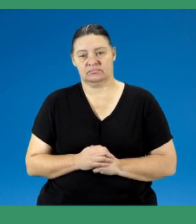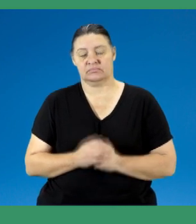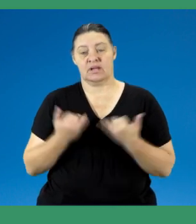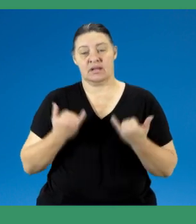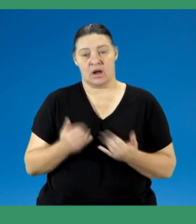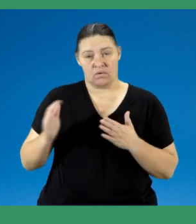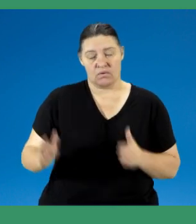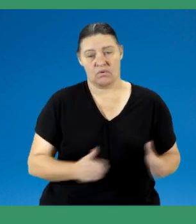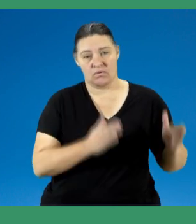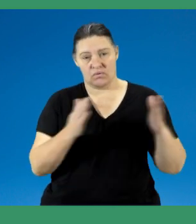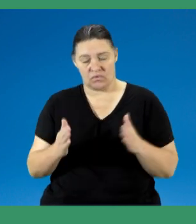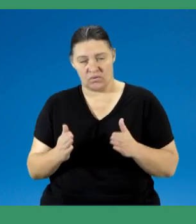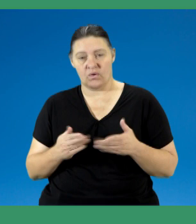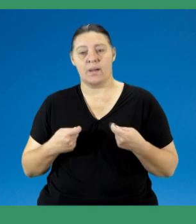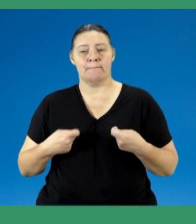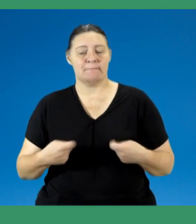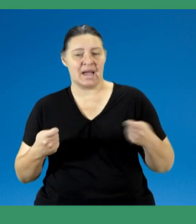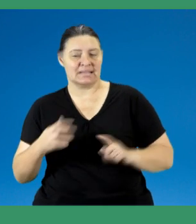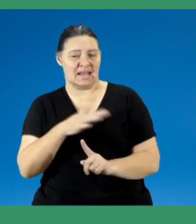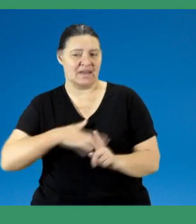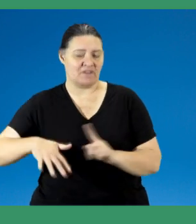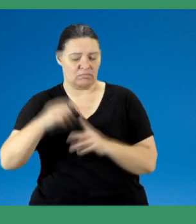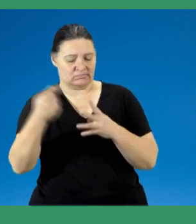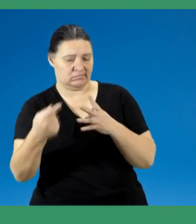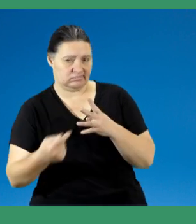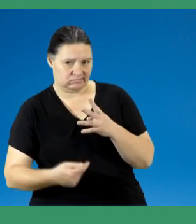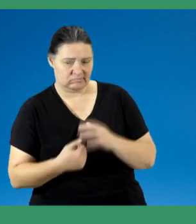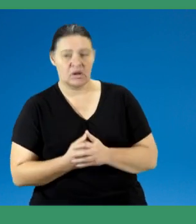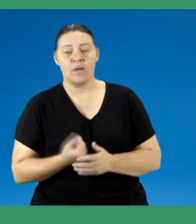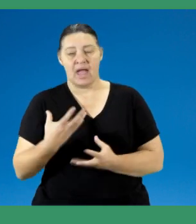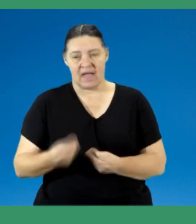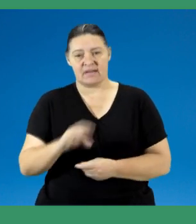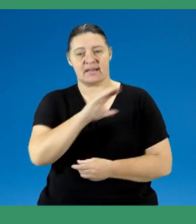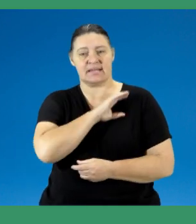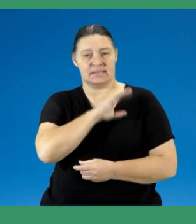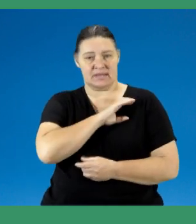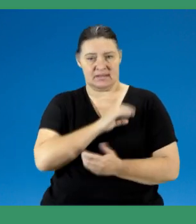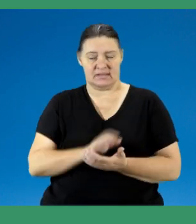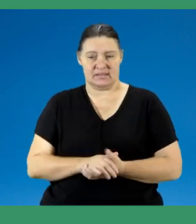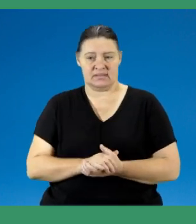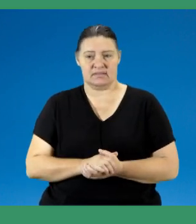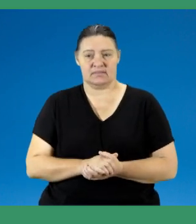Now let's move on to the components of the market environment. We have our customers.